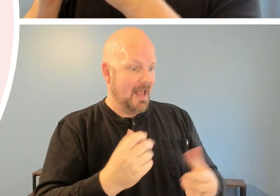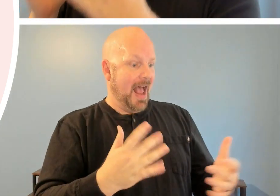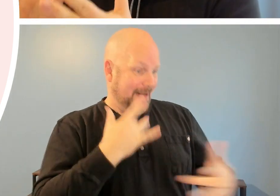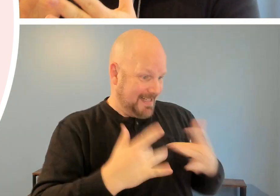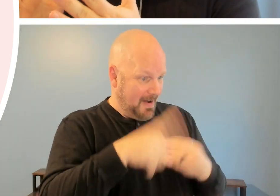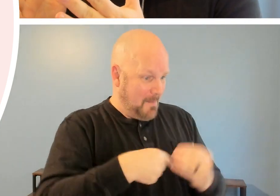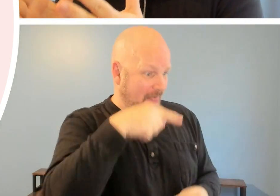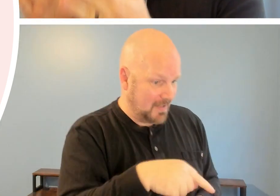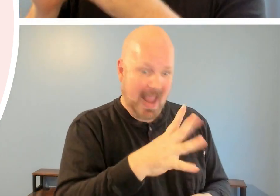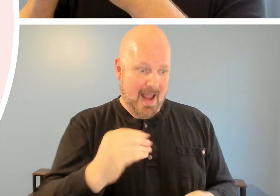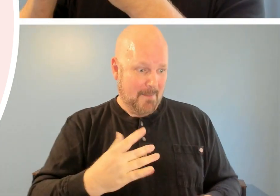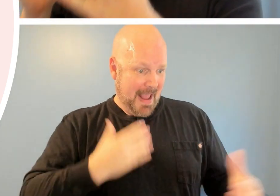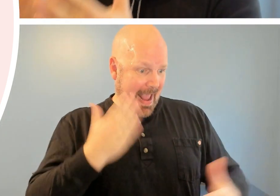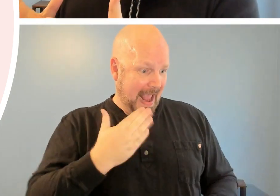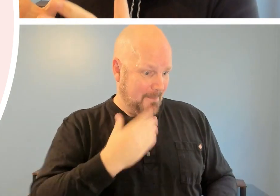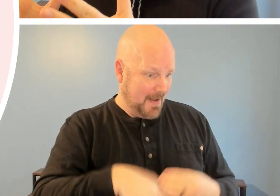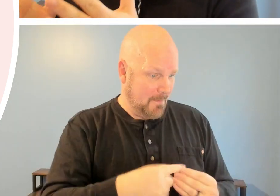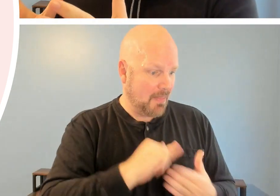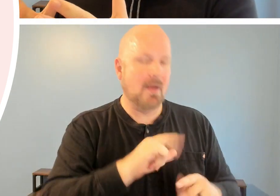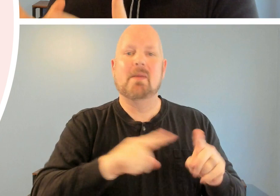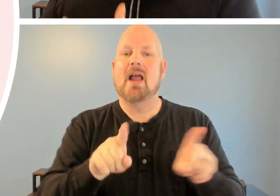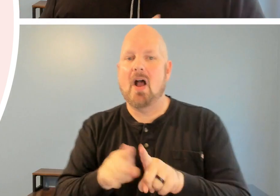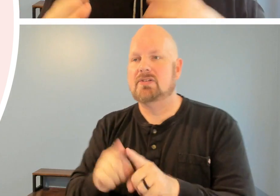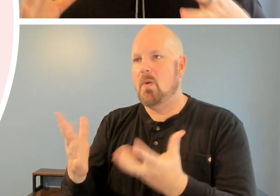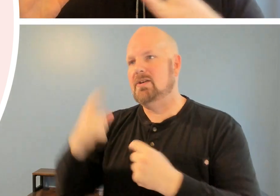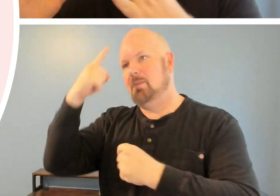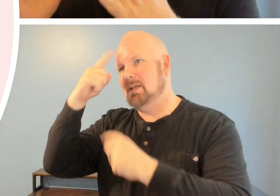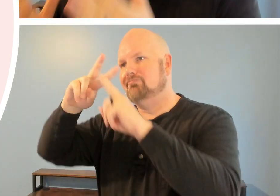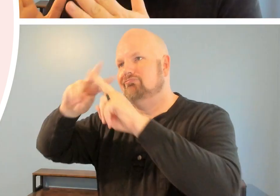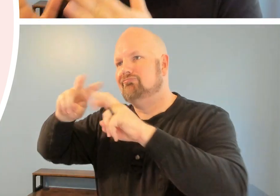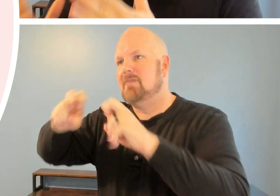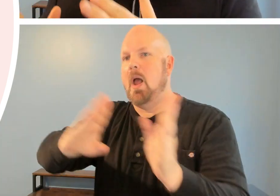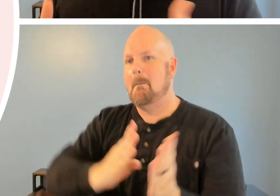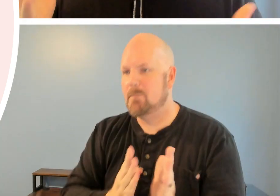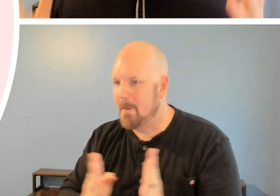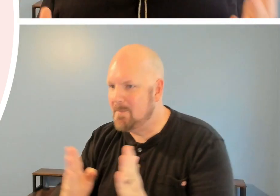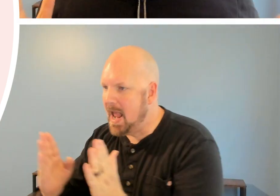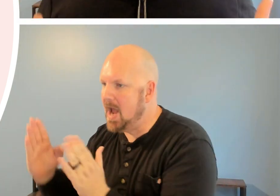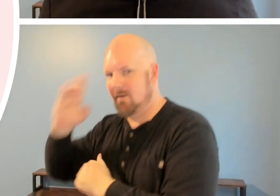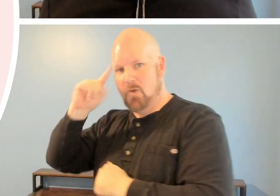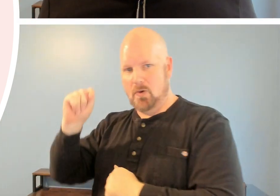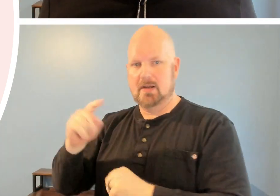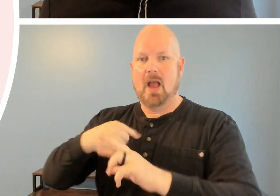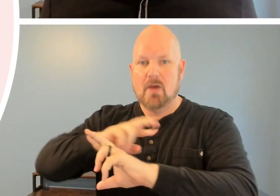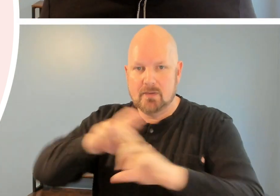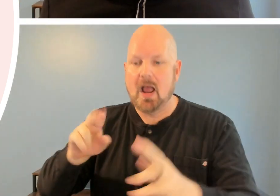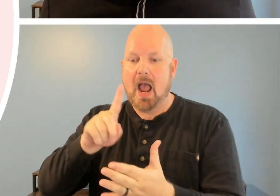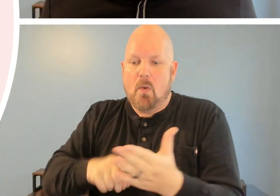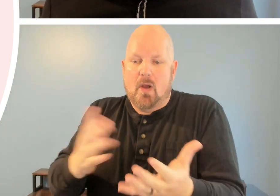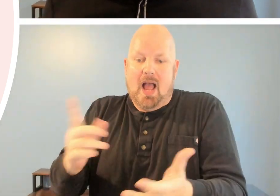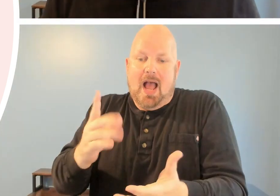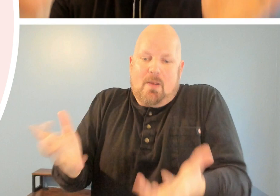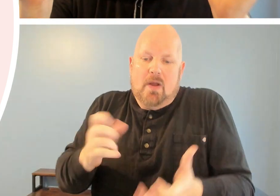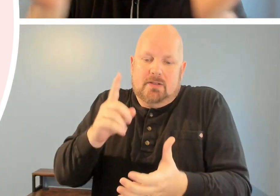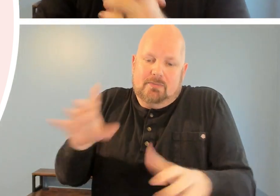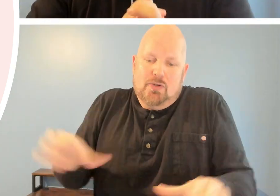also I want to be logical about it. I want to be prepared for it. I want to do the best thing for my family. So do both those things as well. Balance that